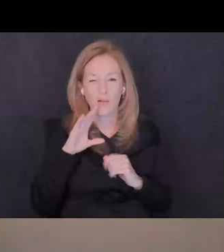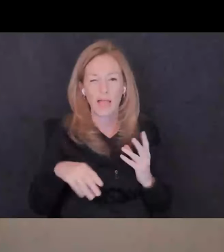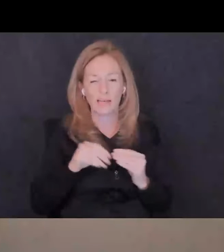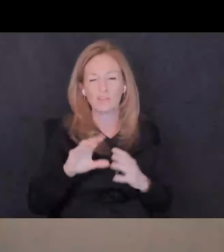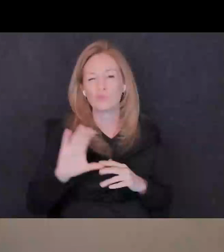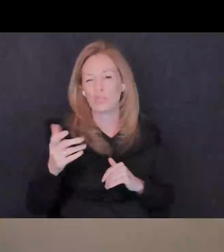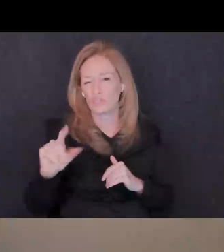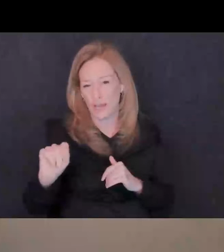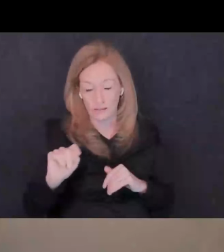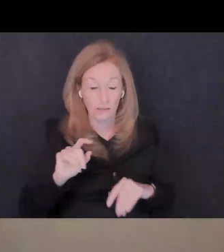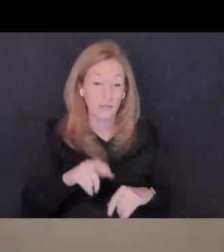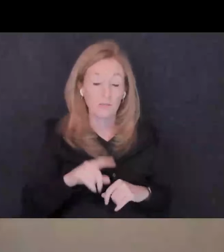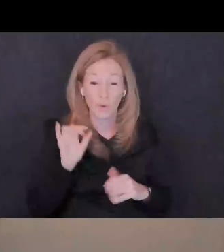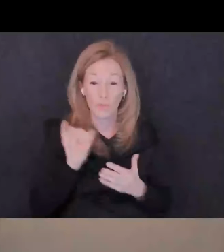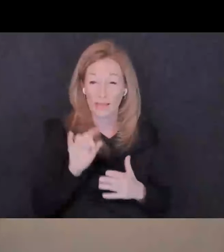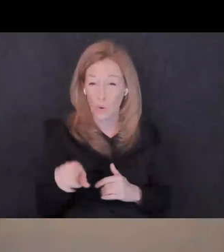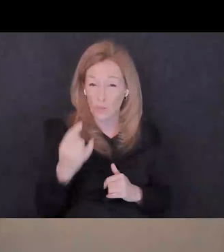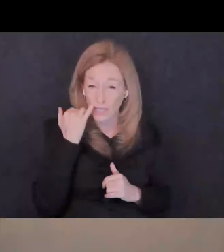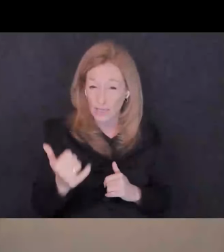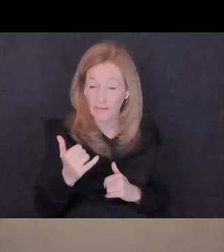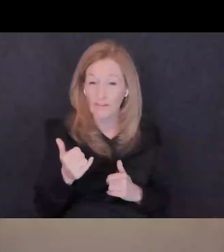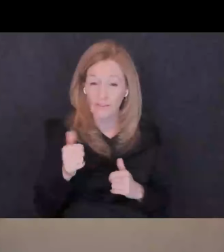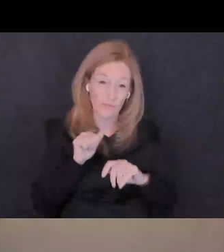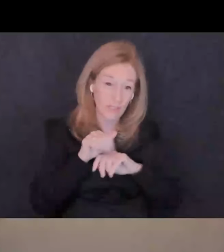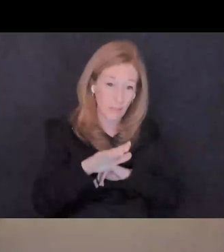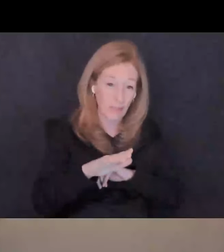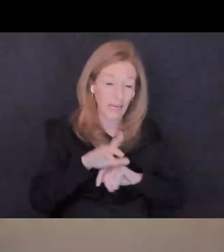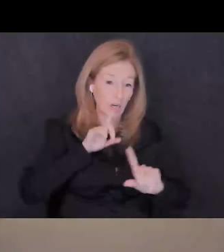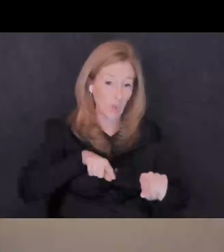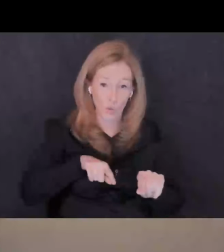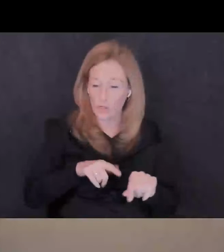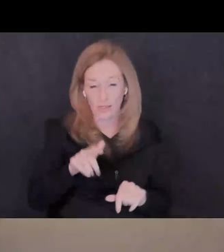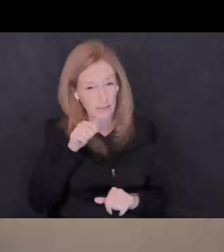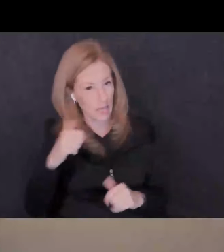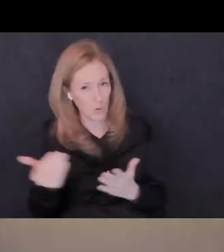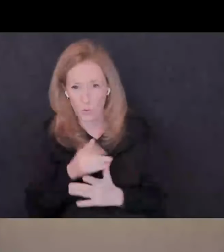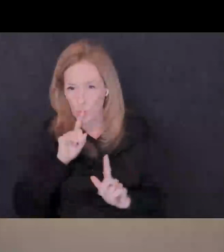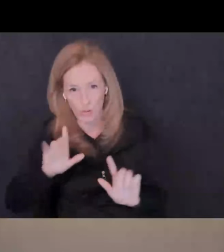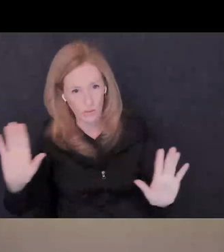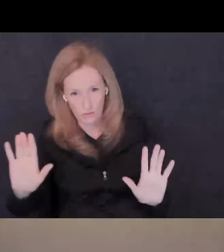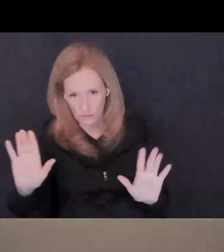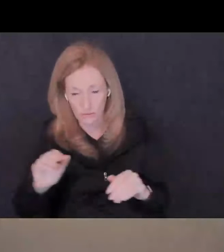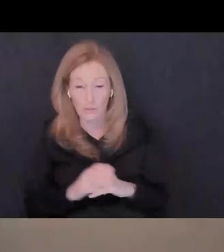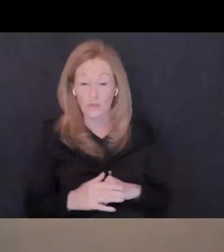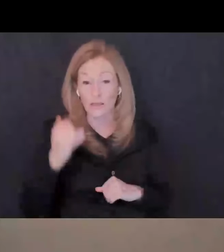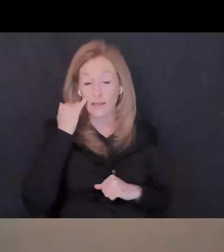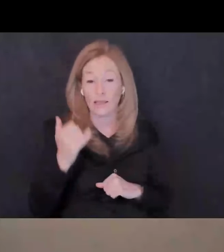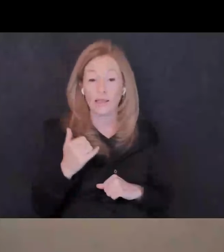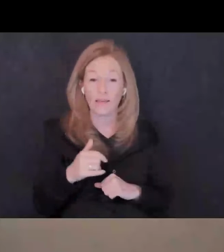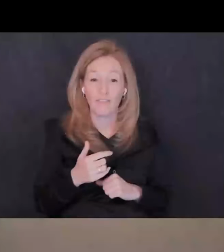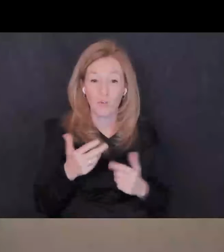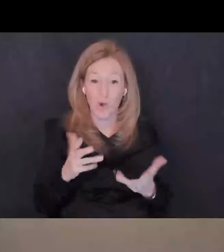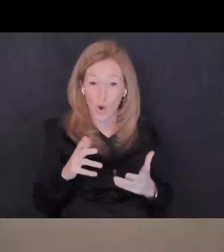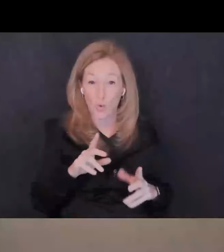have put in existing orders. It is not for putting in new orders. if you have existing orders